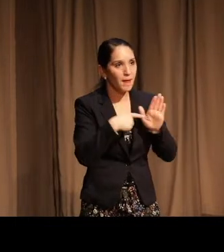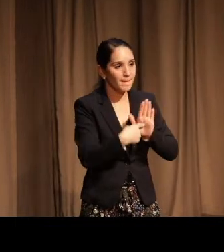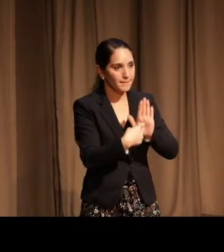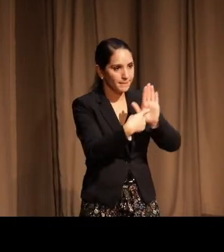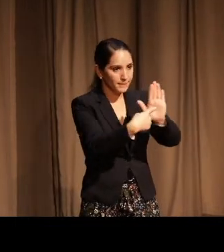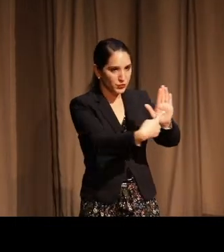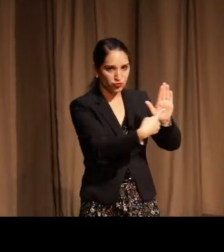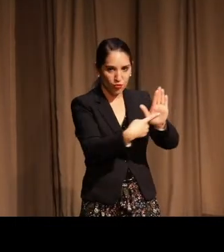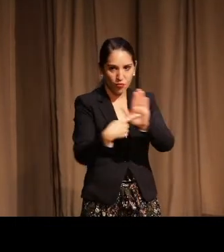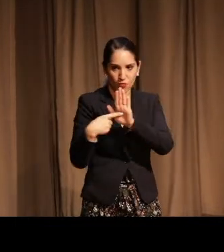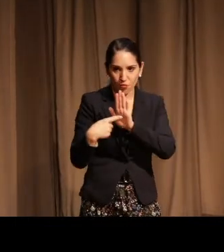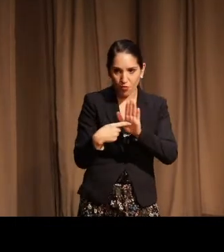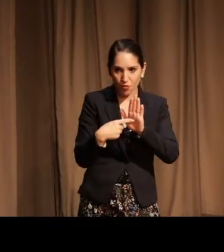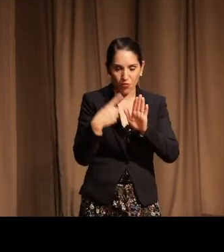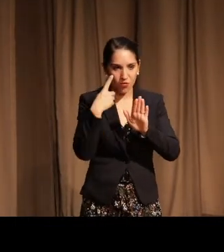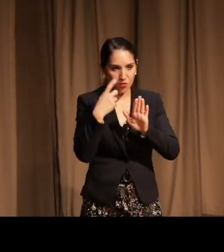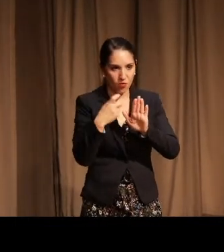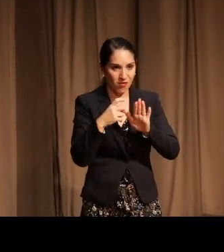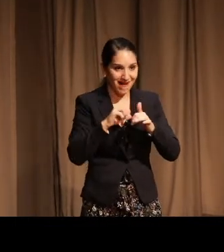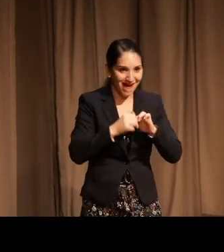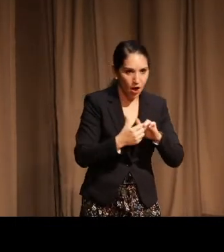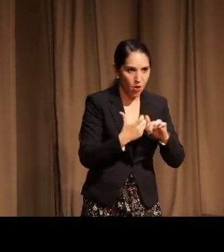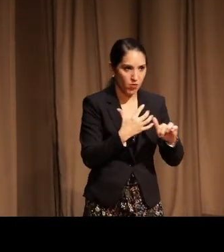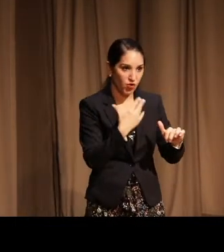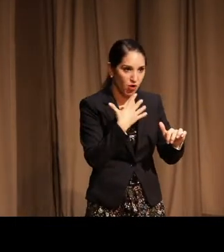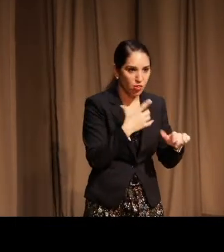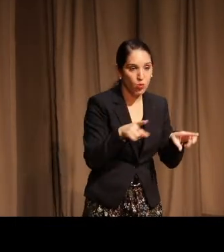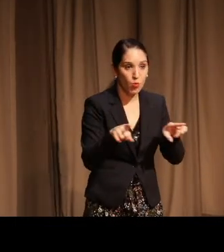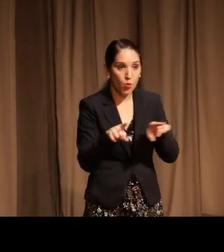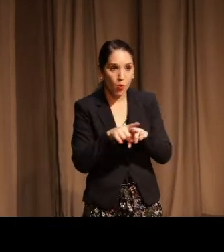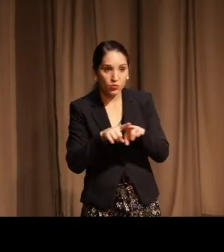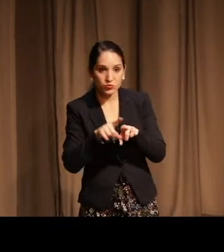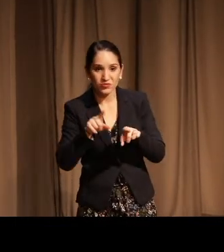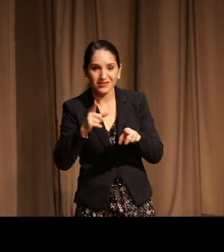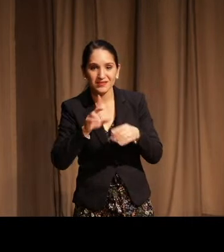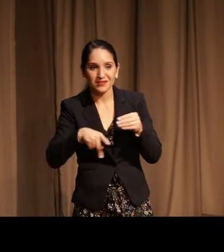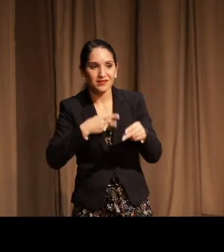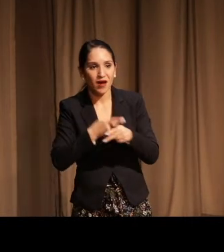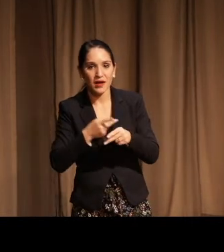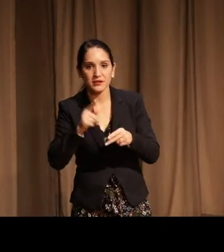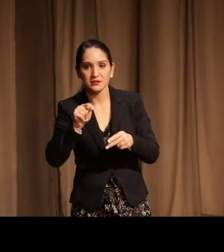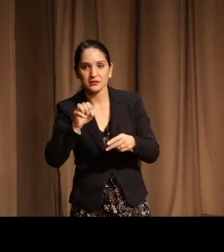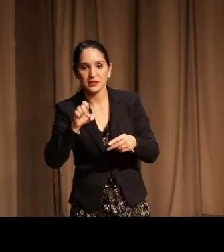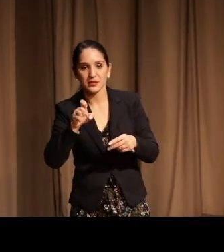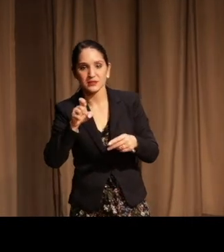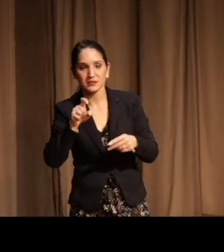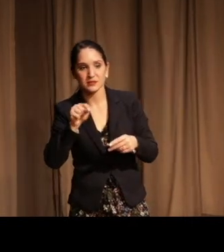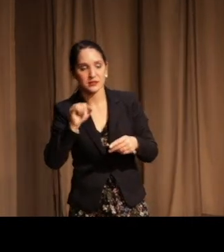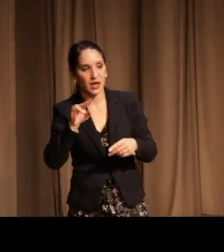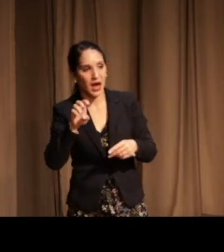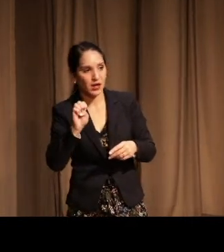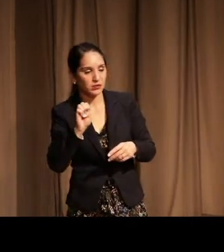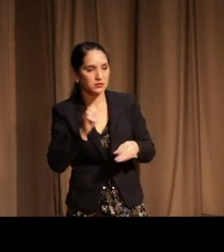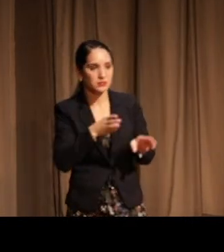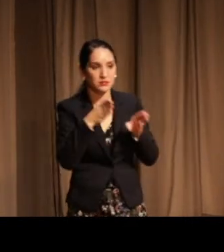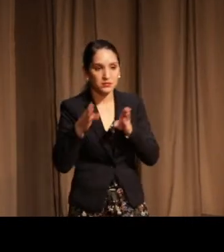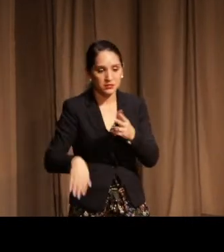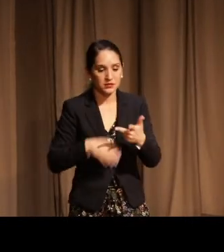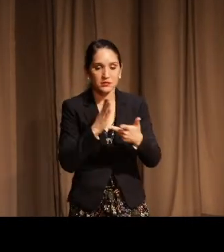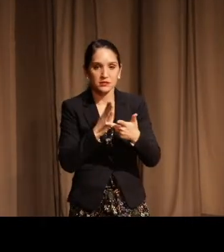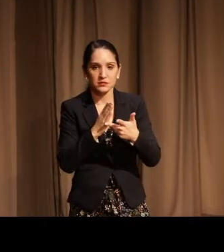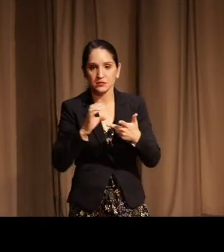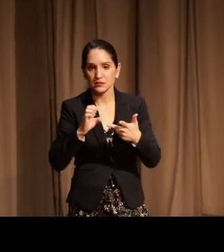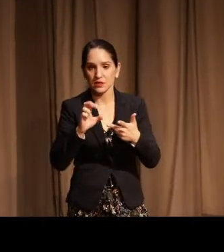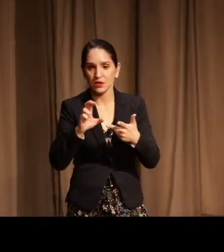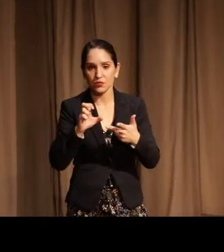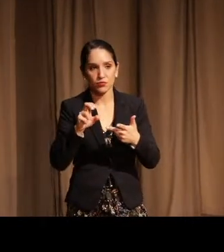but through the textile that we see here, even through the ceramics too, even though they're like a little bit more